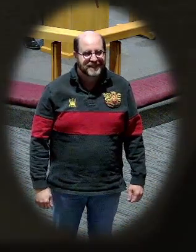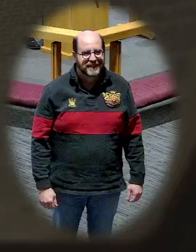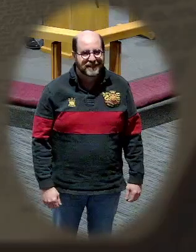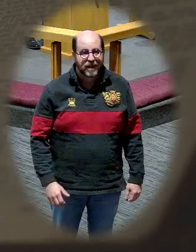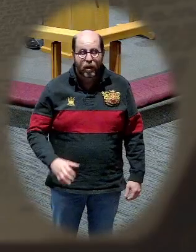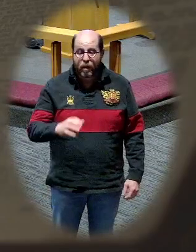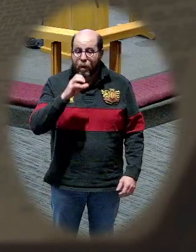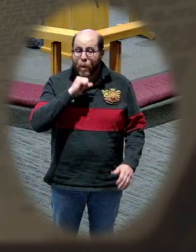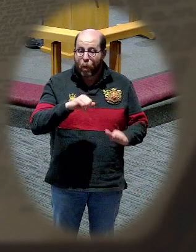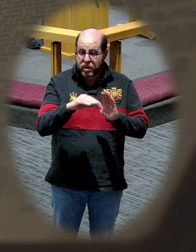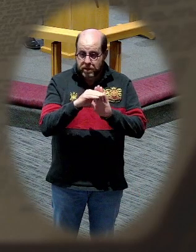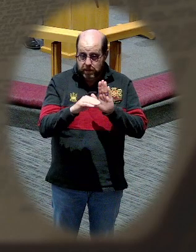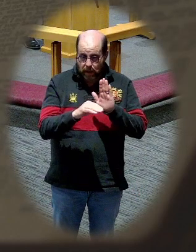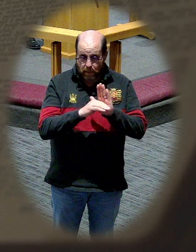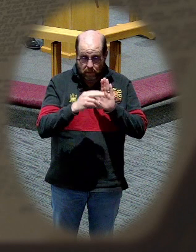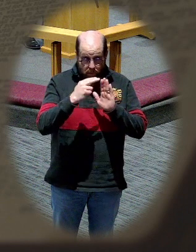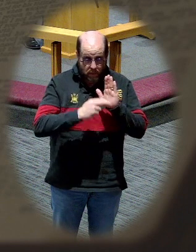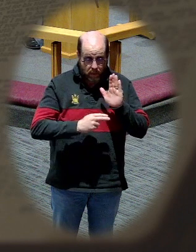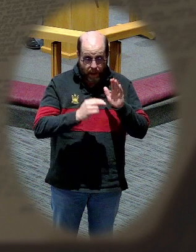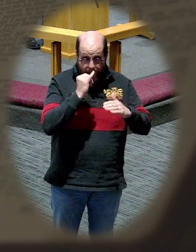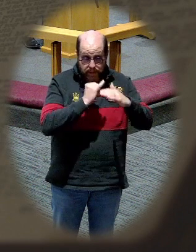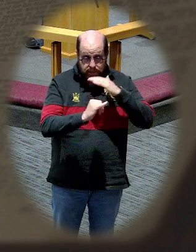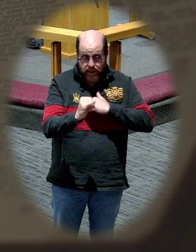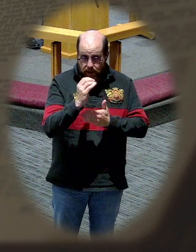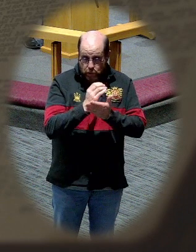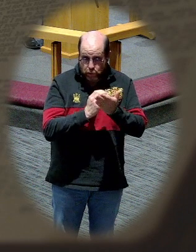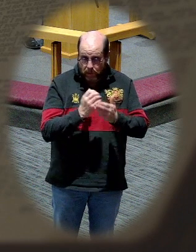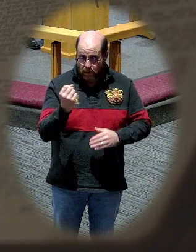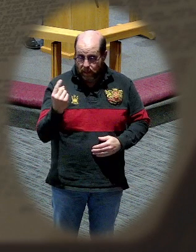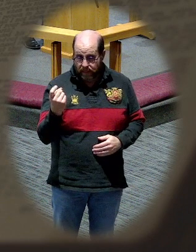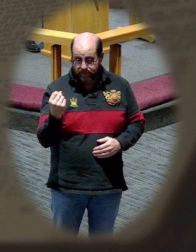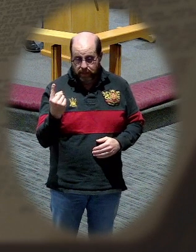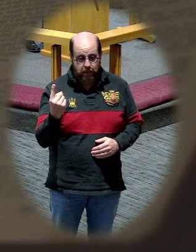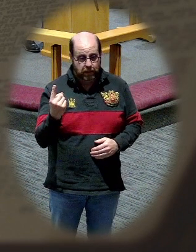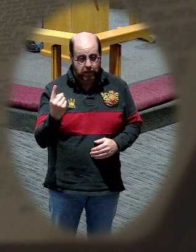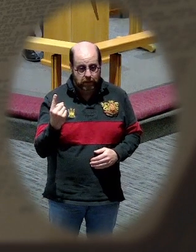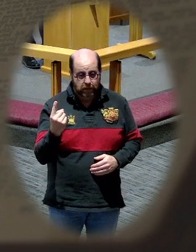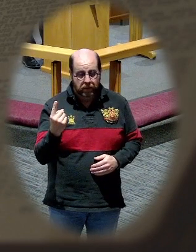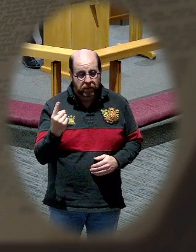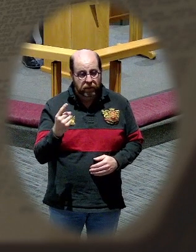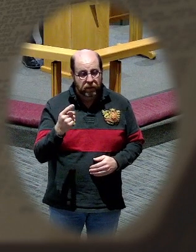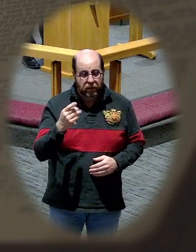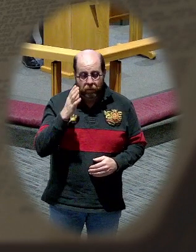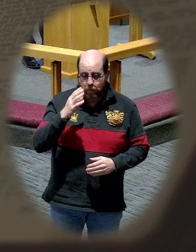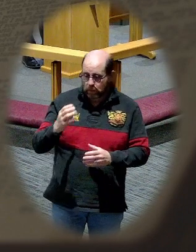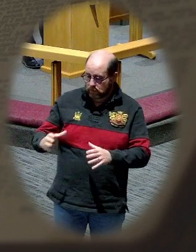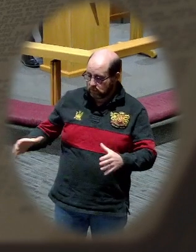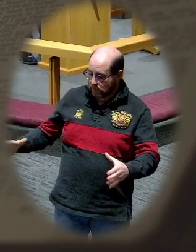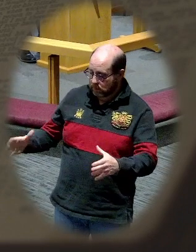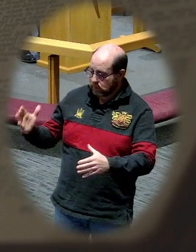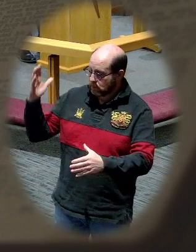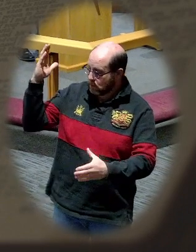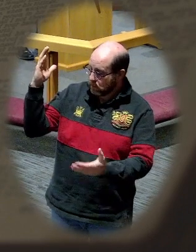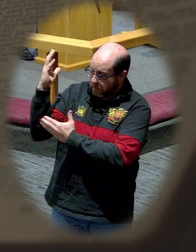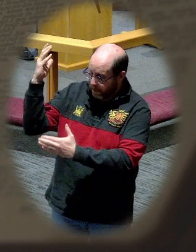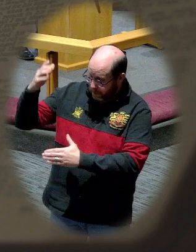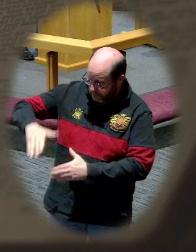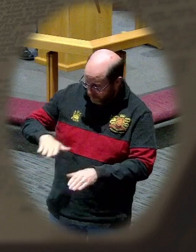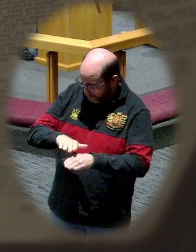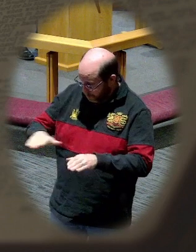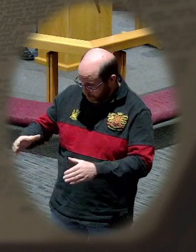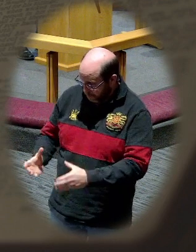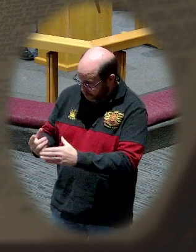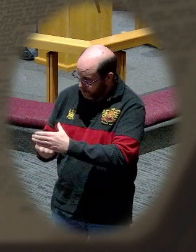Our Old Testament reading this morning is from Isaiah chapter 11. There shall come forth a shoot from the stump of